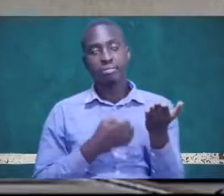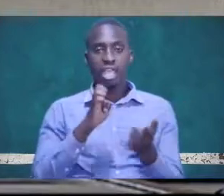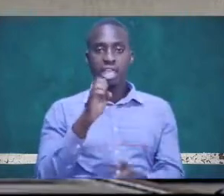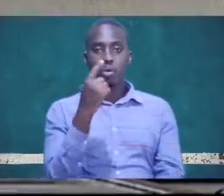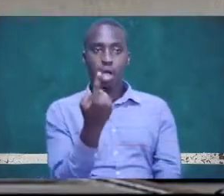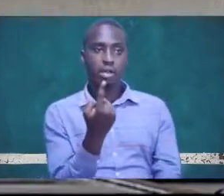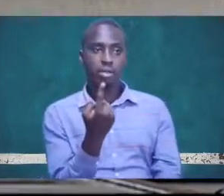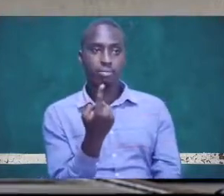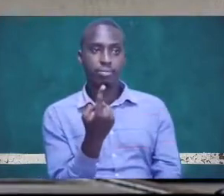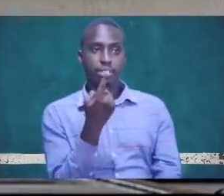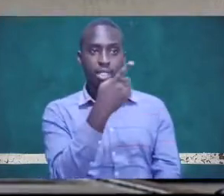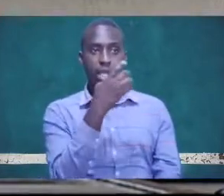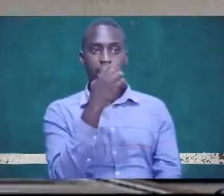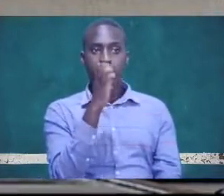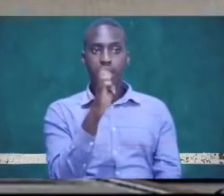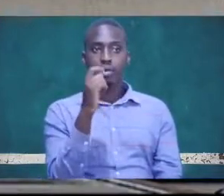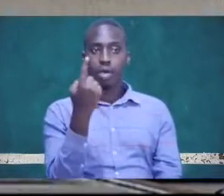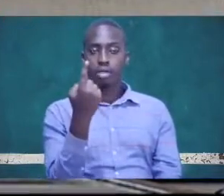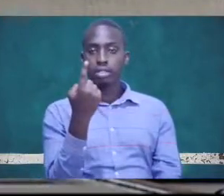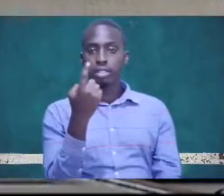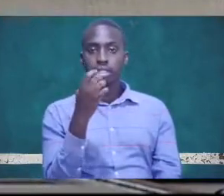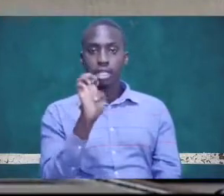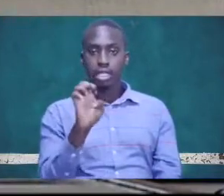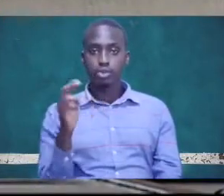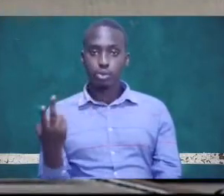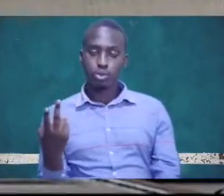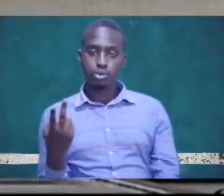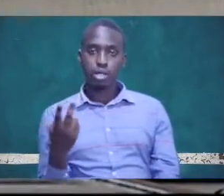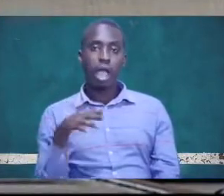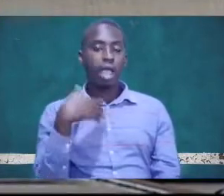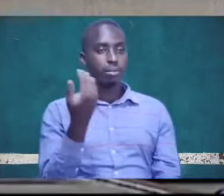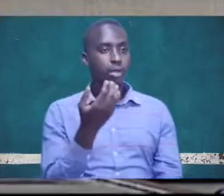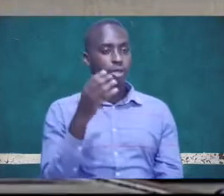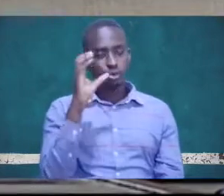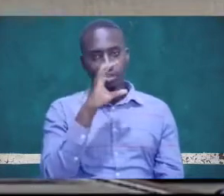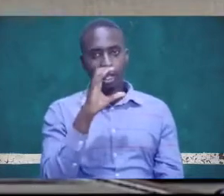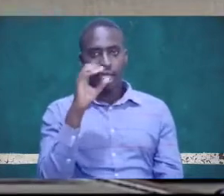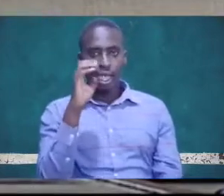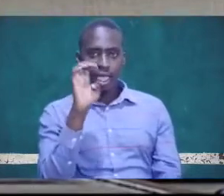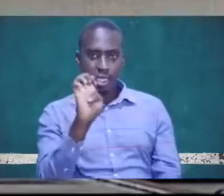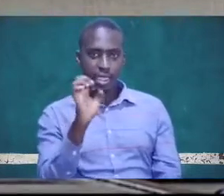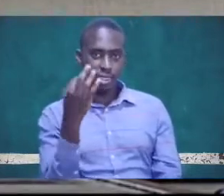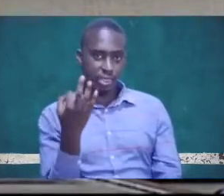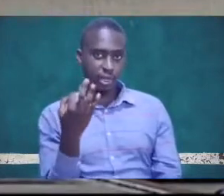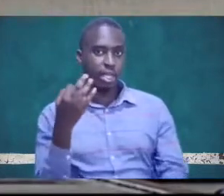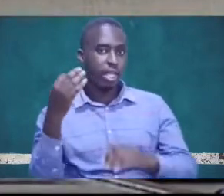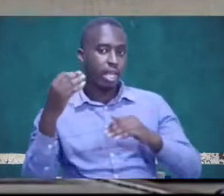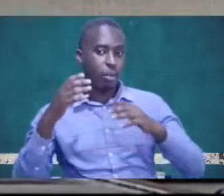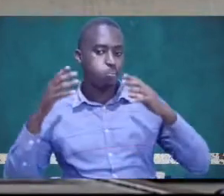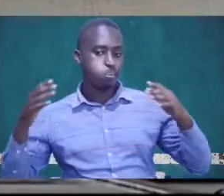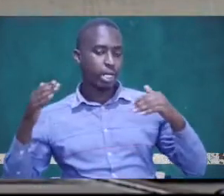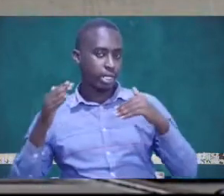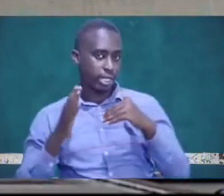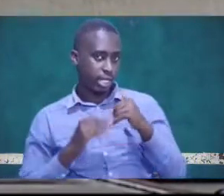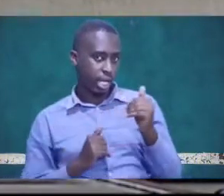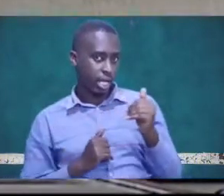E1, this is E1, here this is E2. Then we find E3 is greater